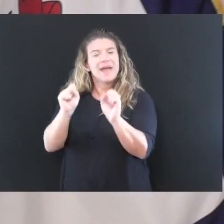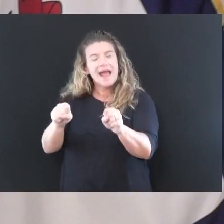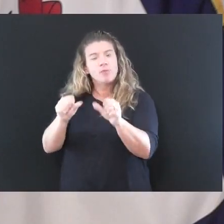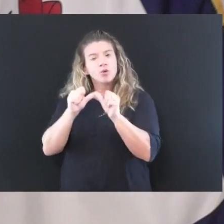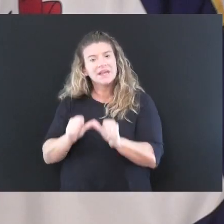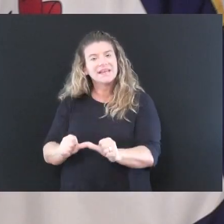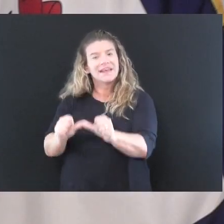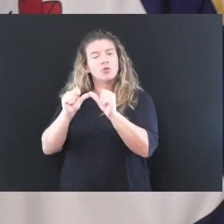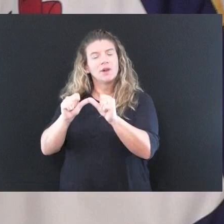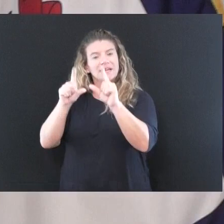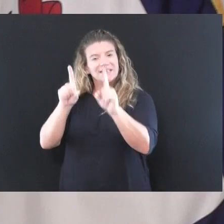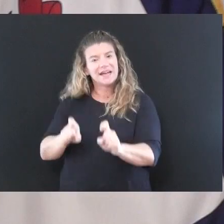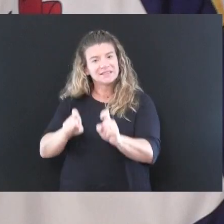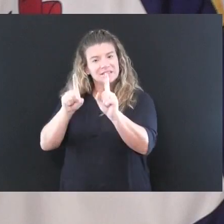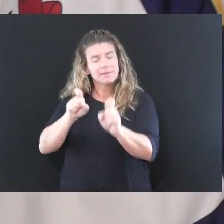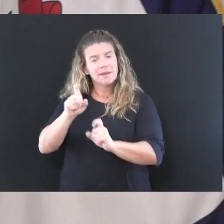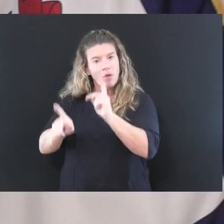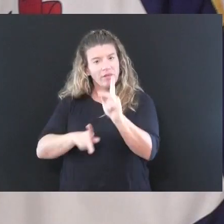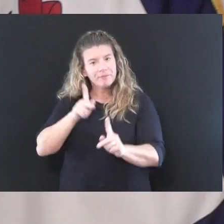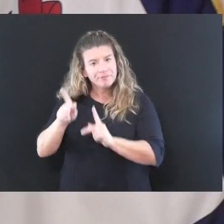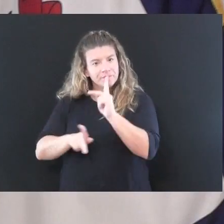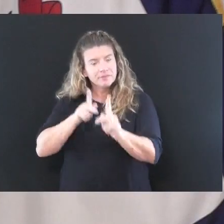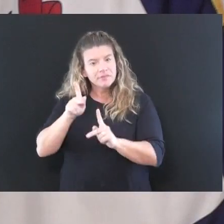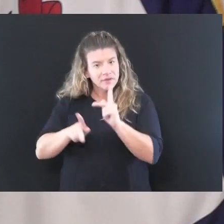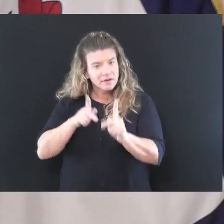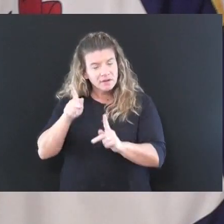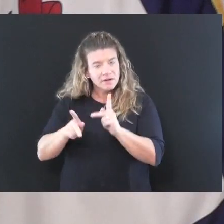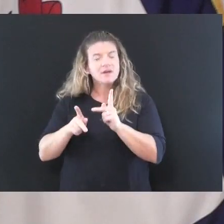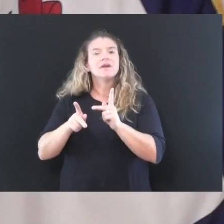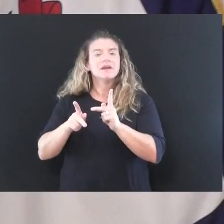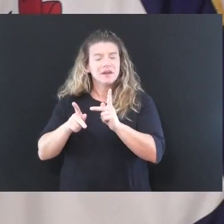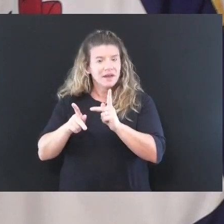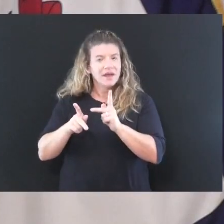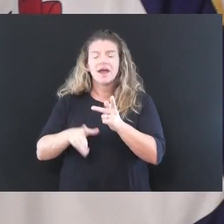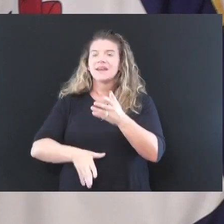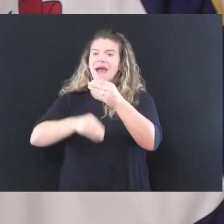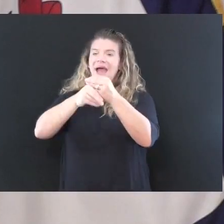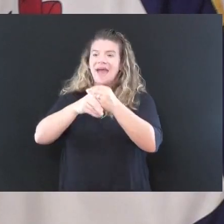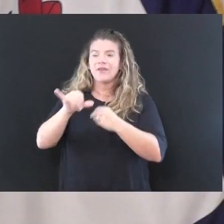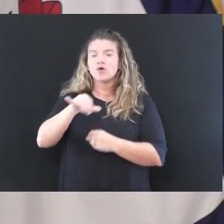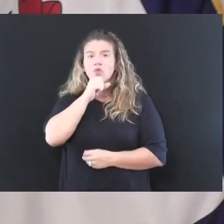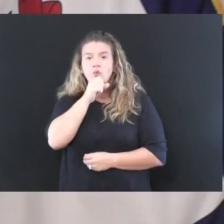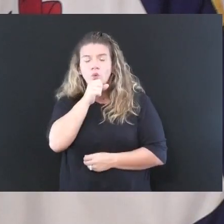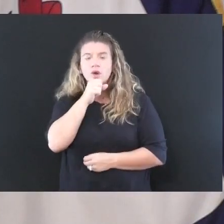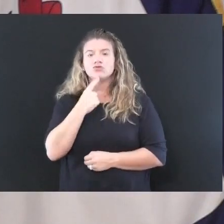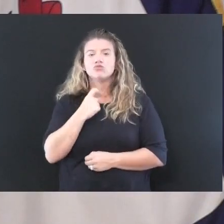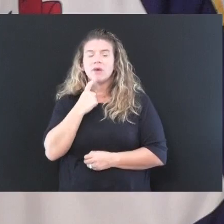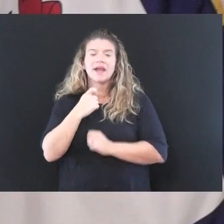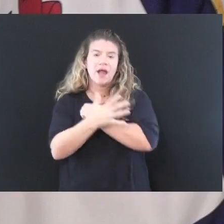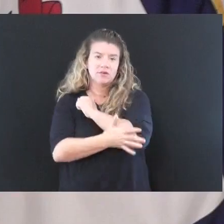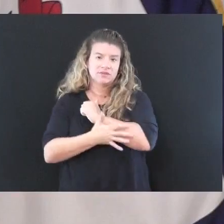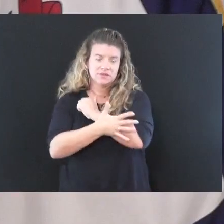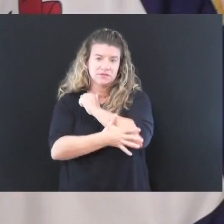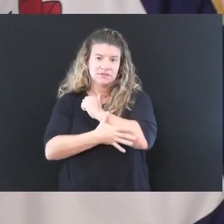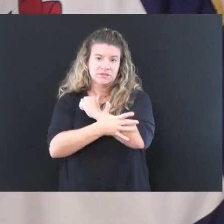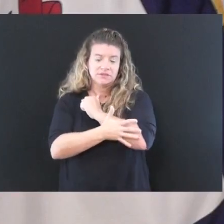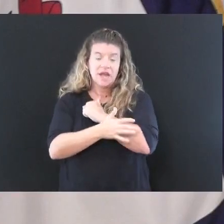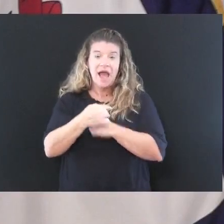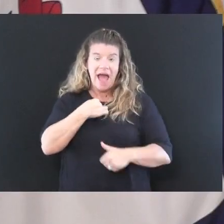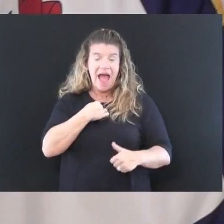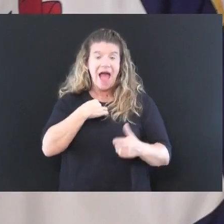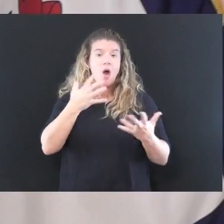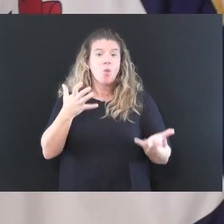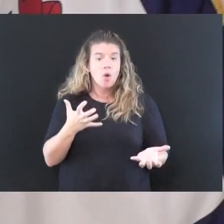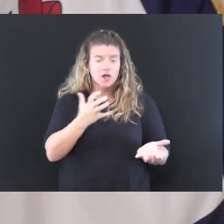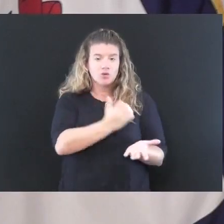continually test our people and everything in especially our orange and our red counties. I'm all in to help